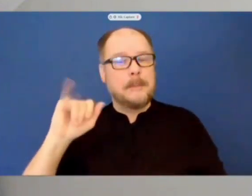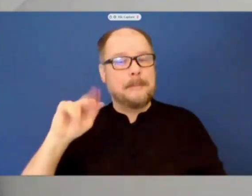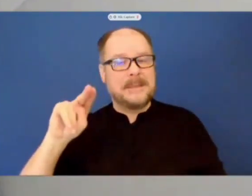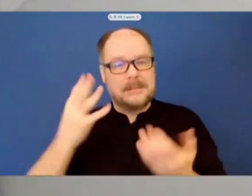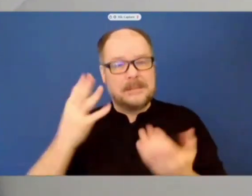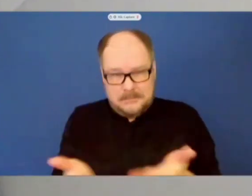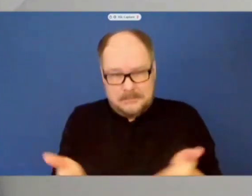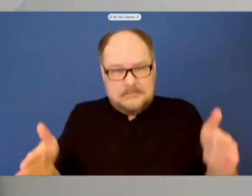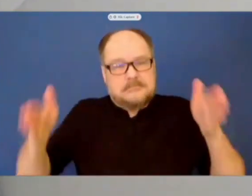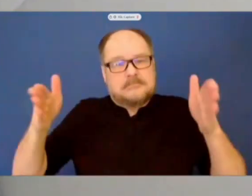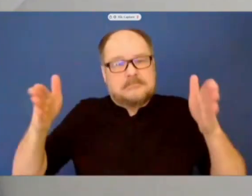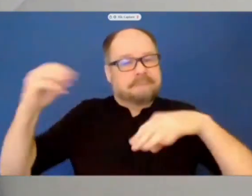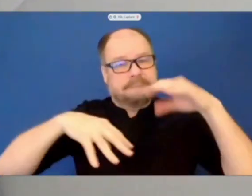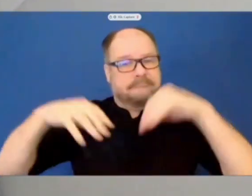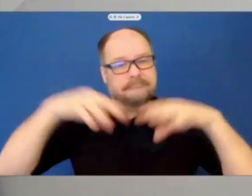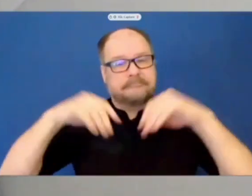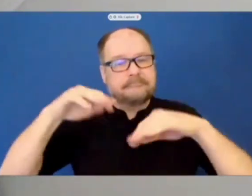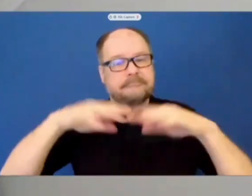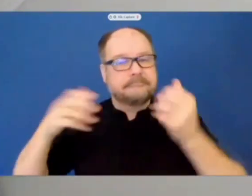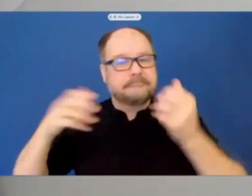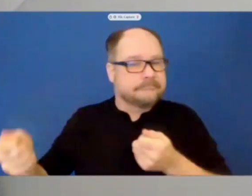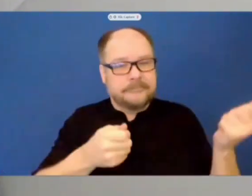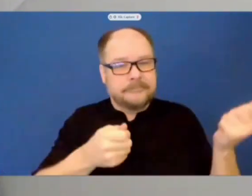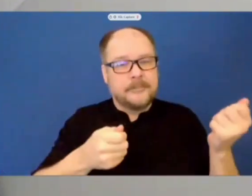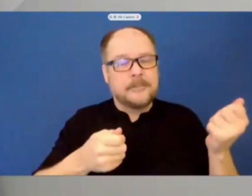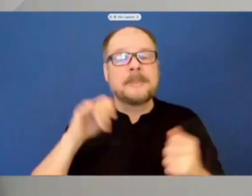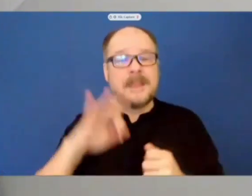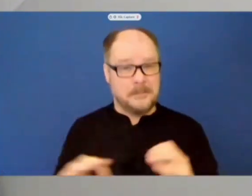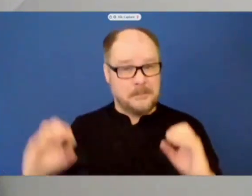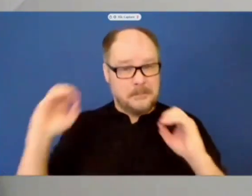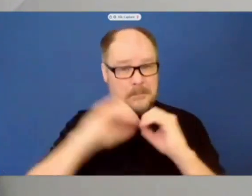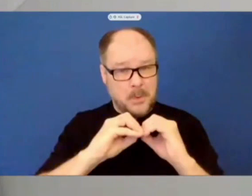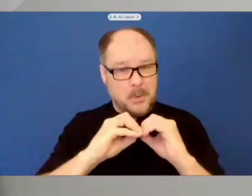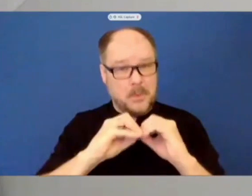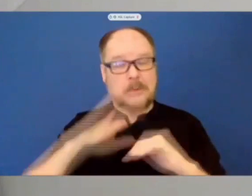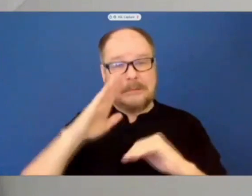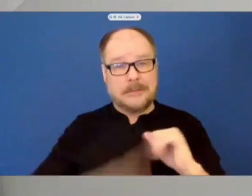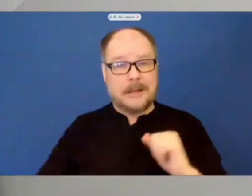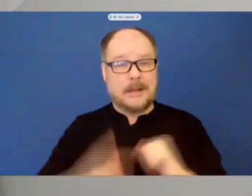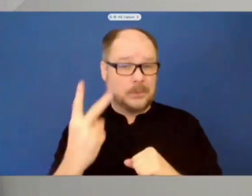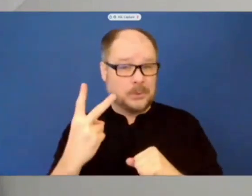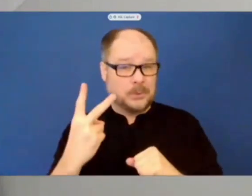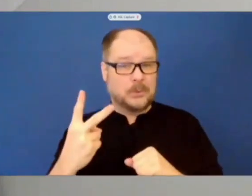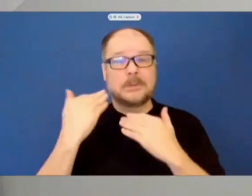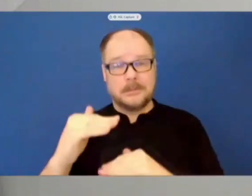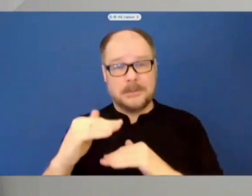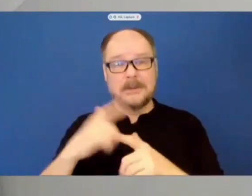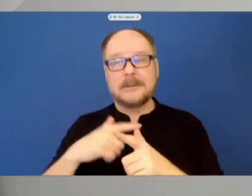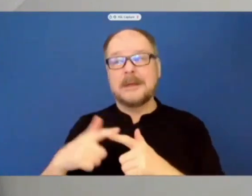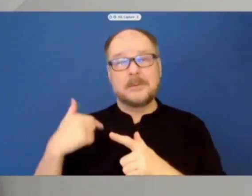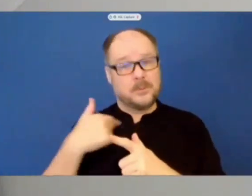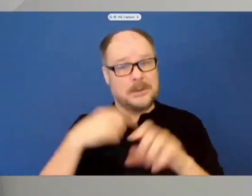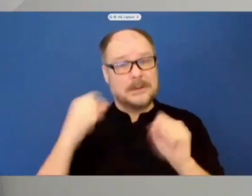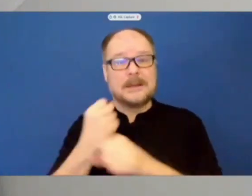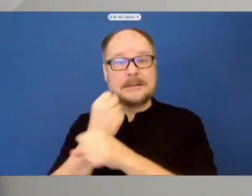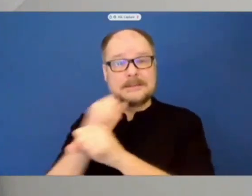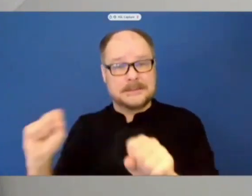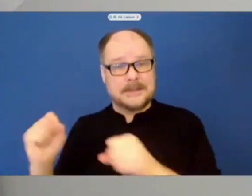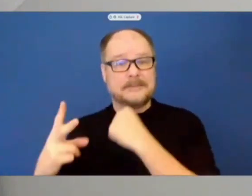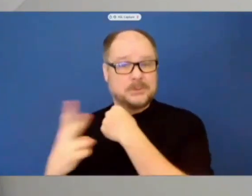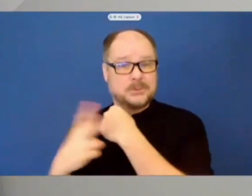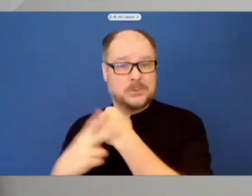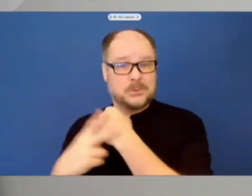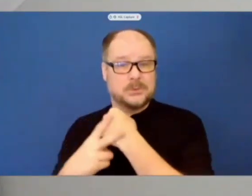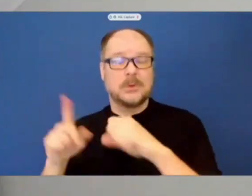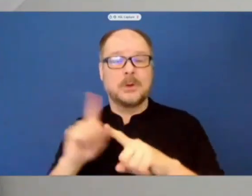are other things that are going to be left behind, to have a safe place for storage. But we really are helping to find